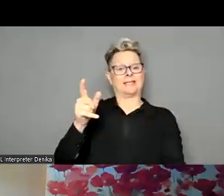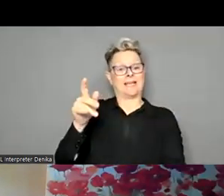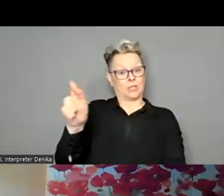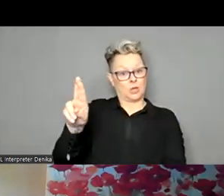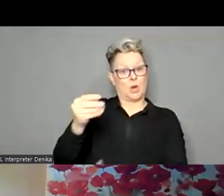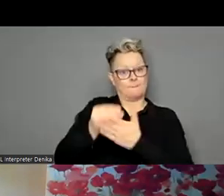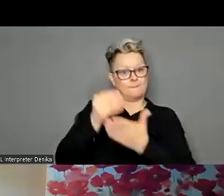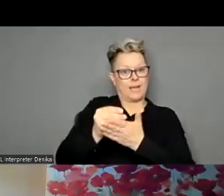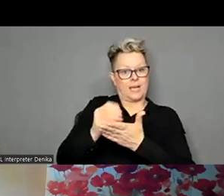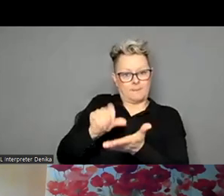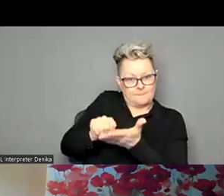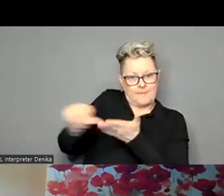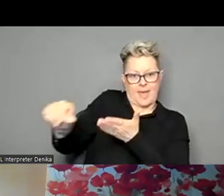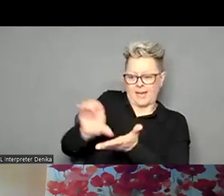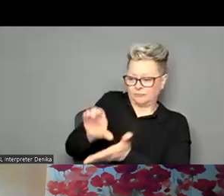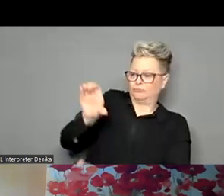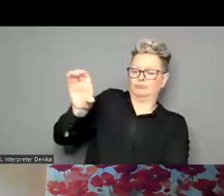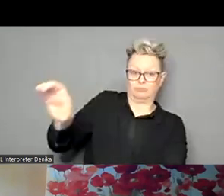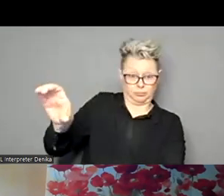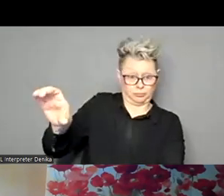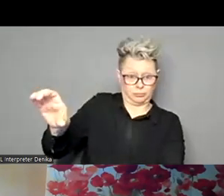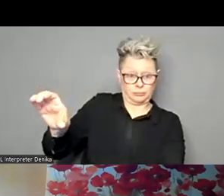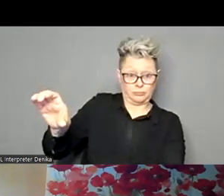executor, and would this case